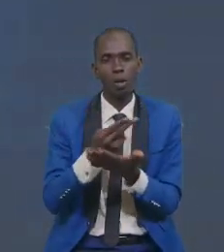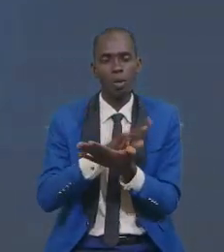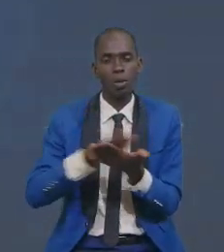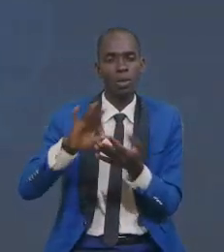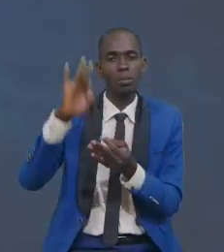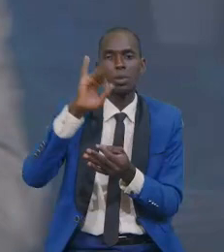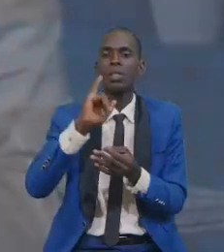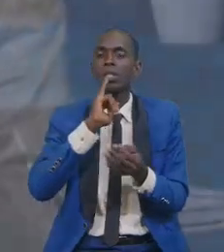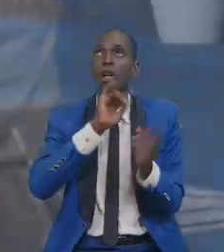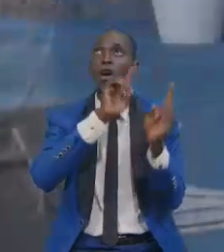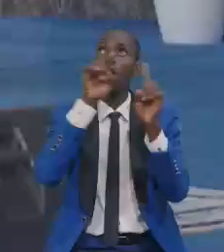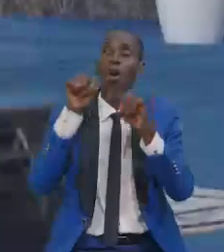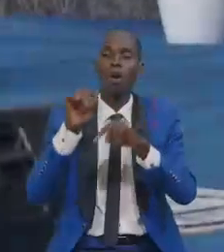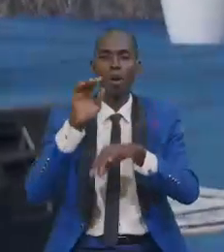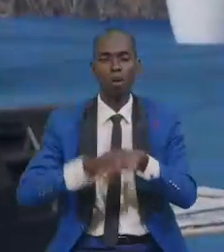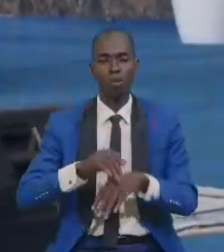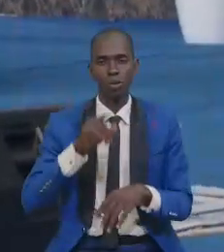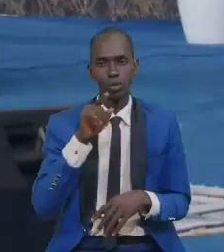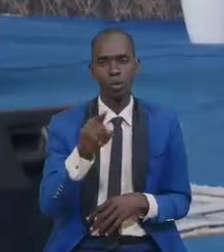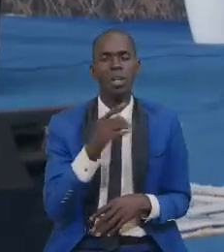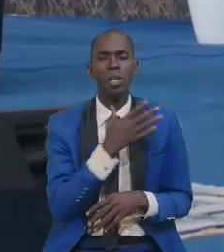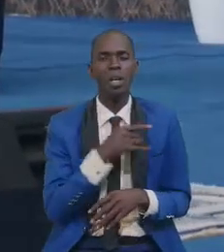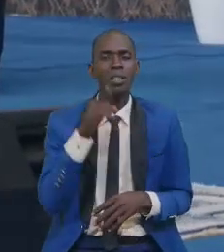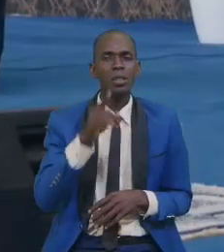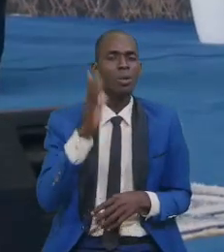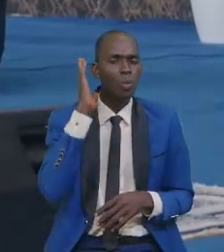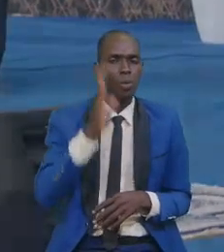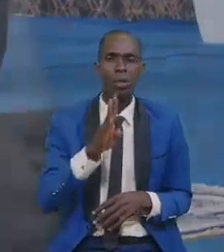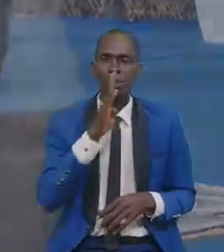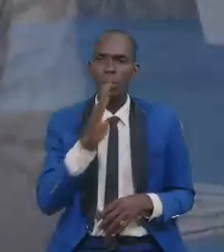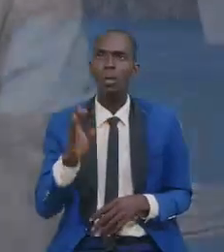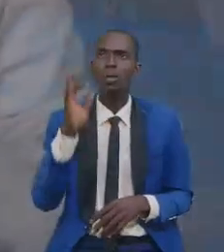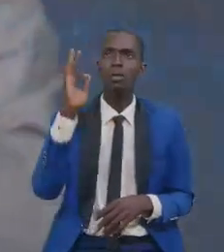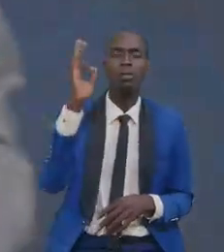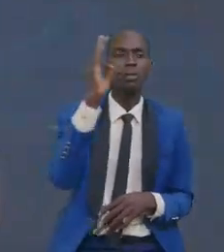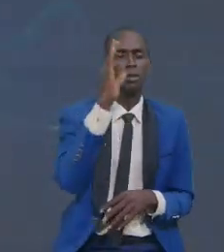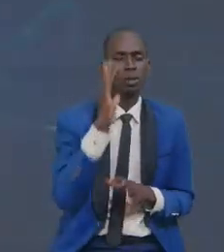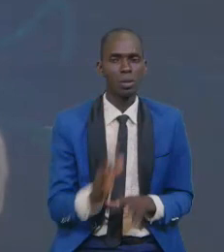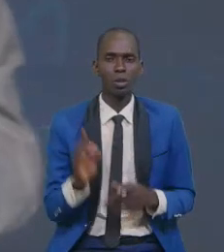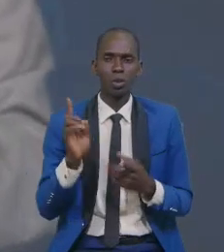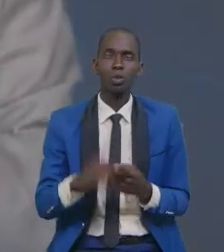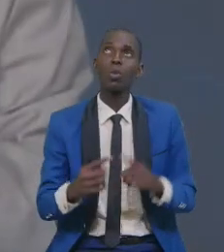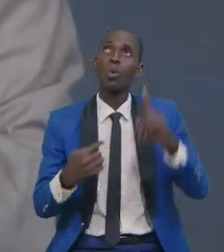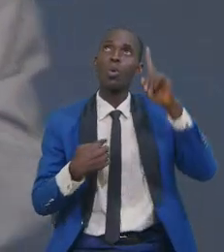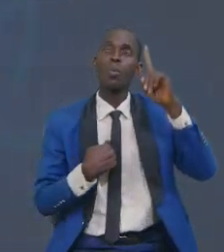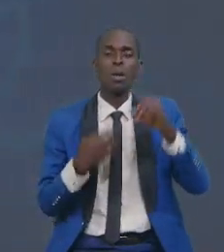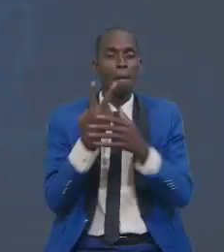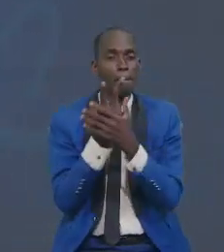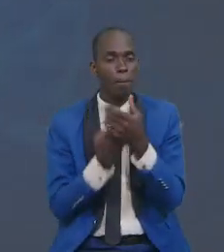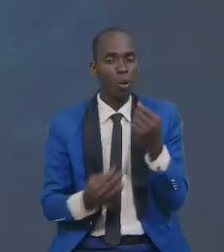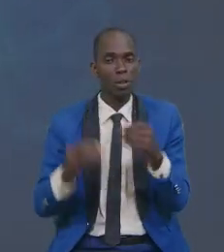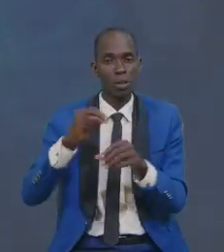is come upon you and ye shall be Witnesses unto me both in Jerusalem